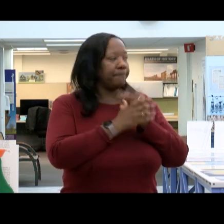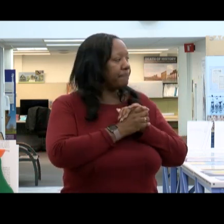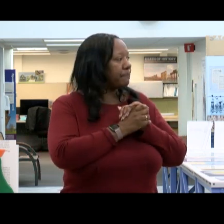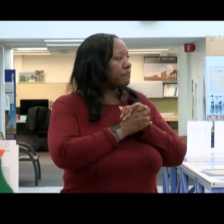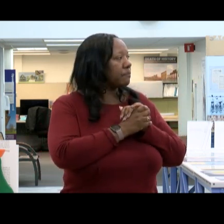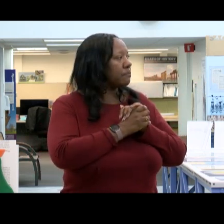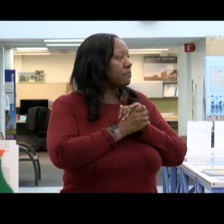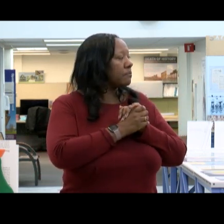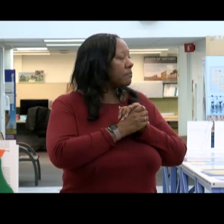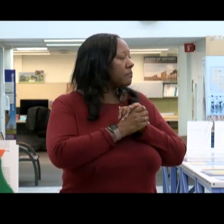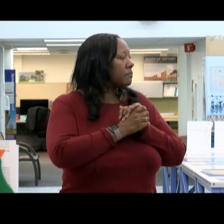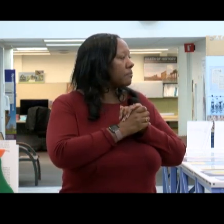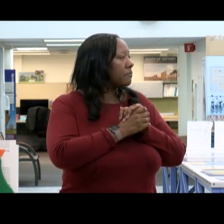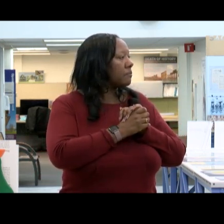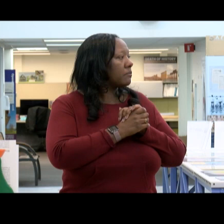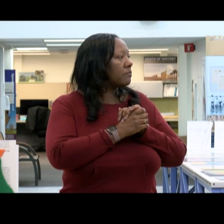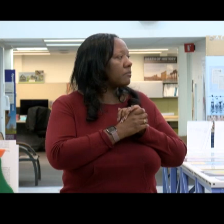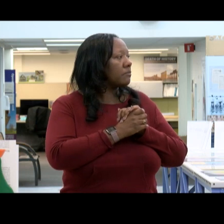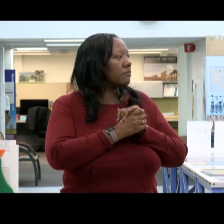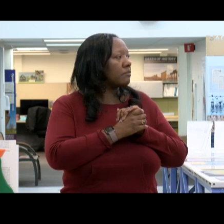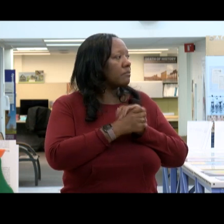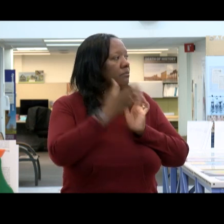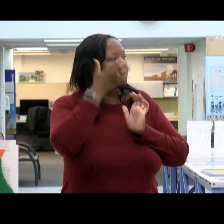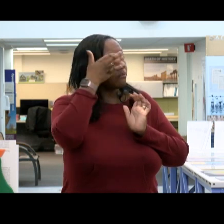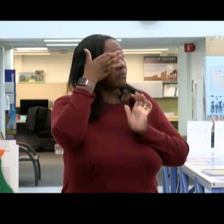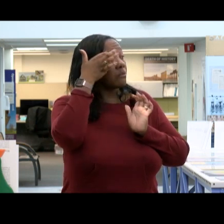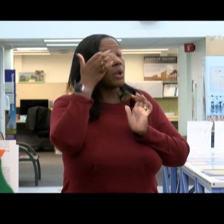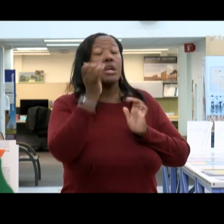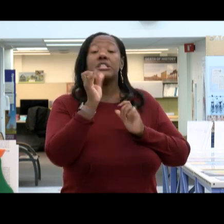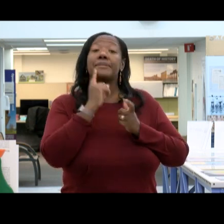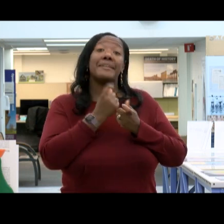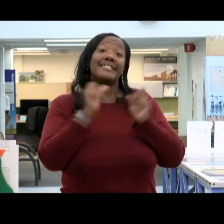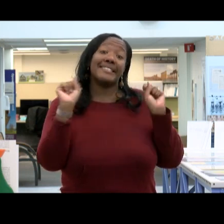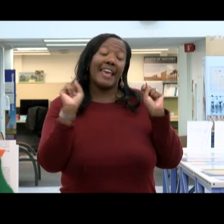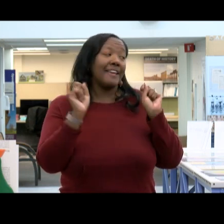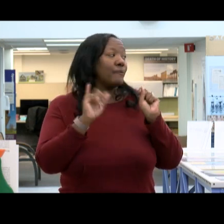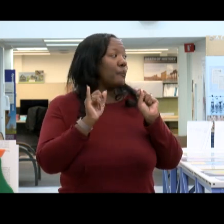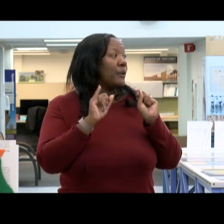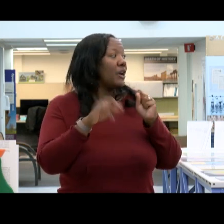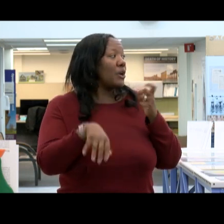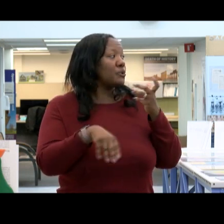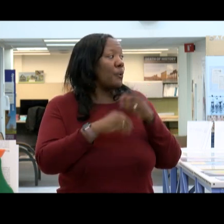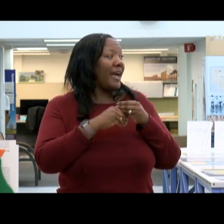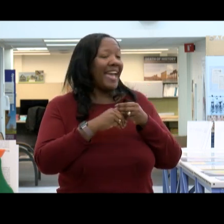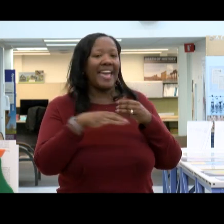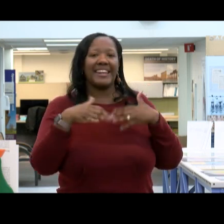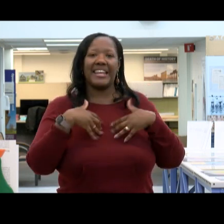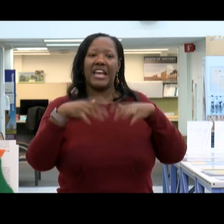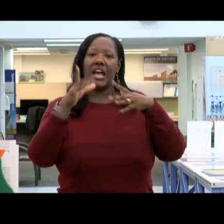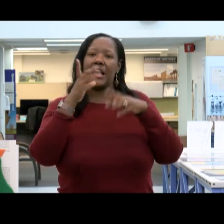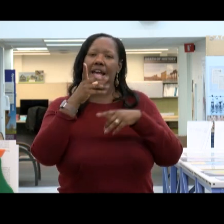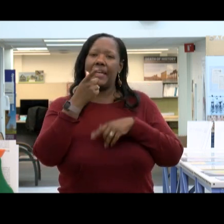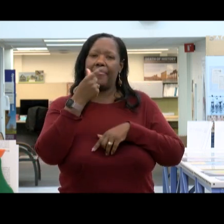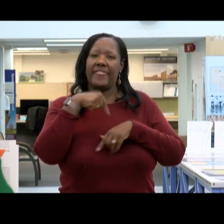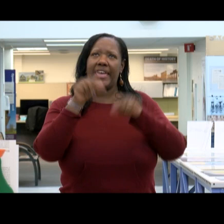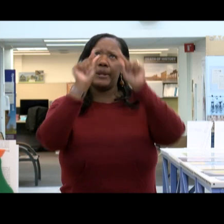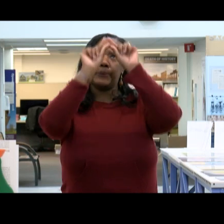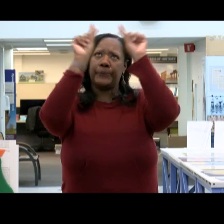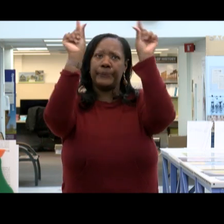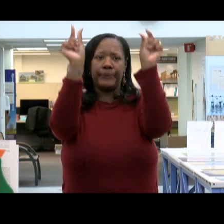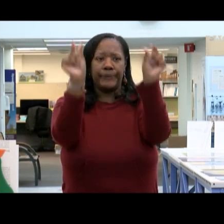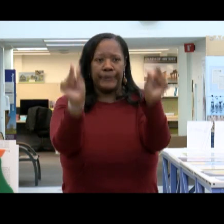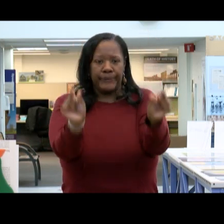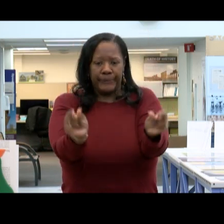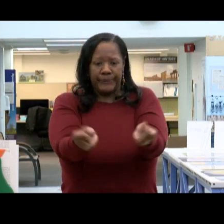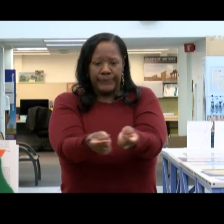we actually put a small strip, a thin strip of wood painted out to the wall color all the way across the tops of the murals, just to